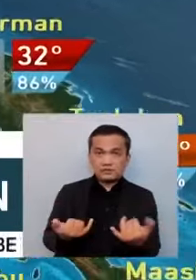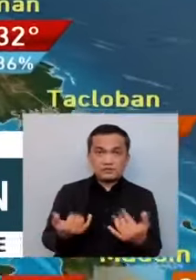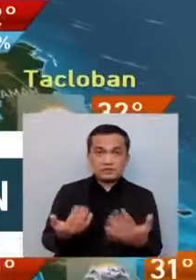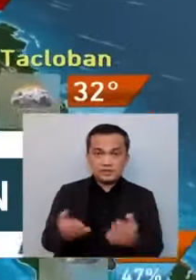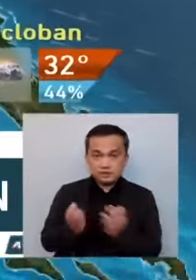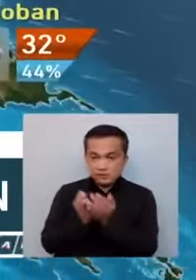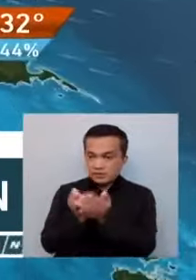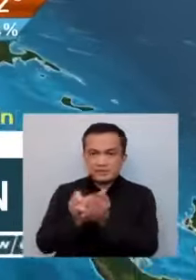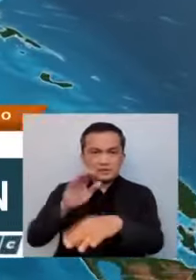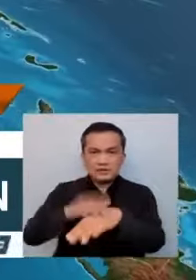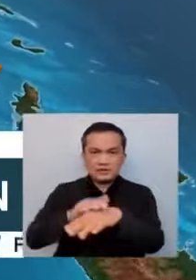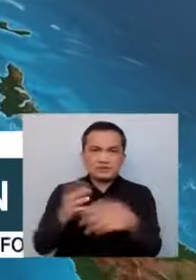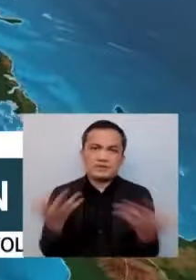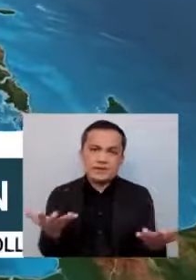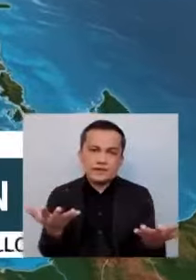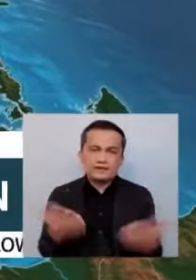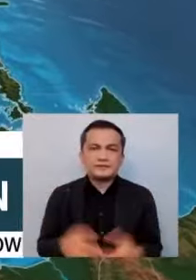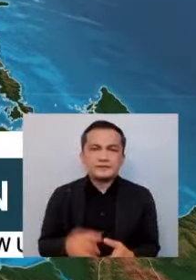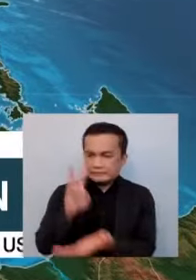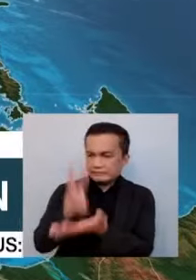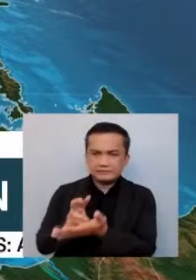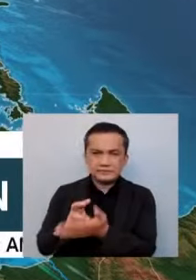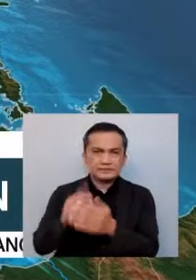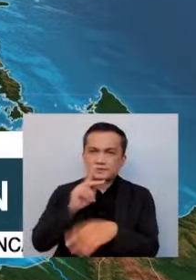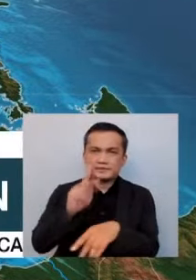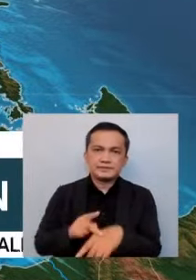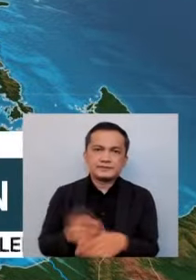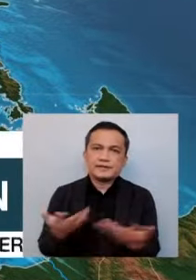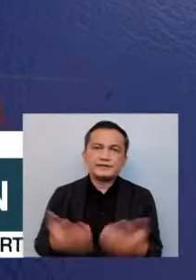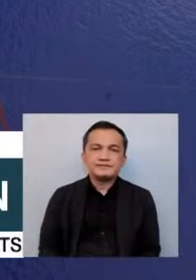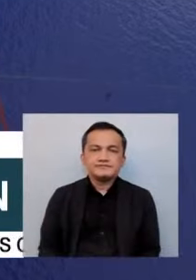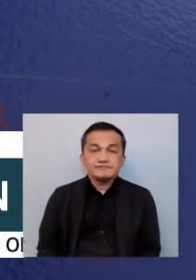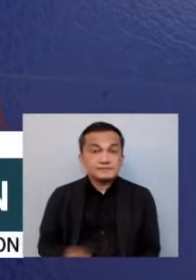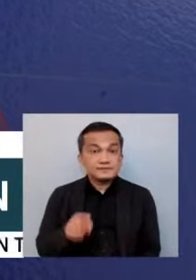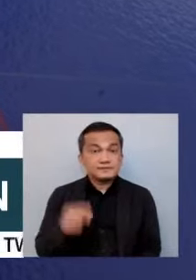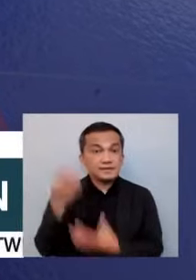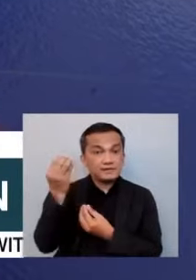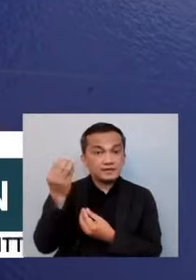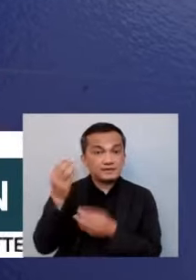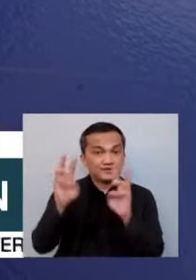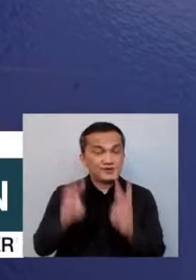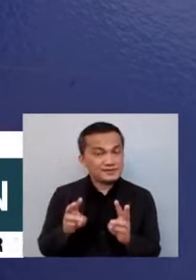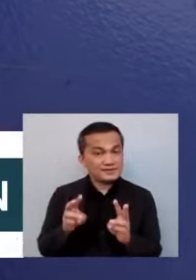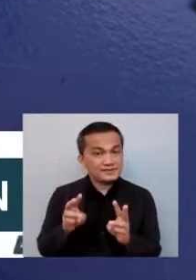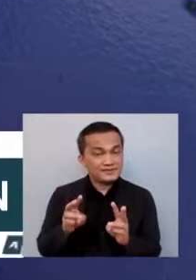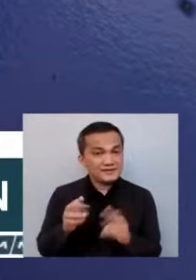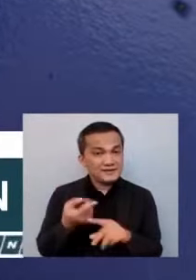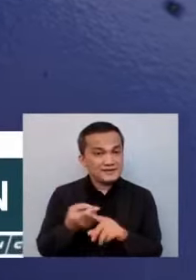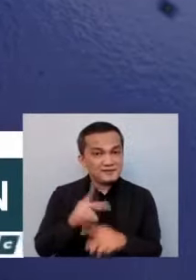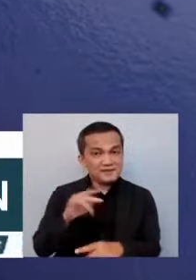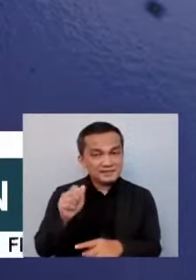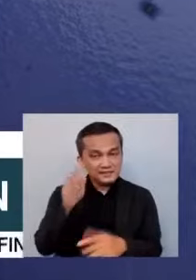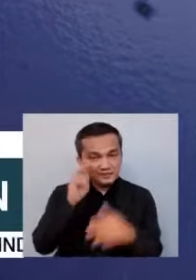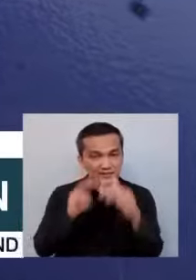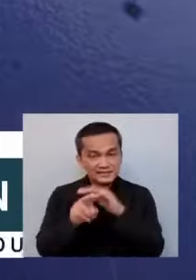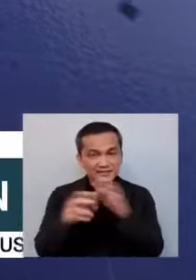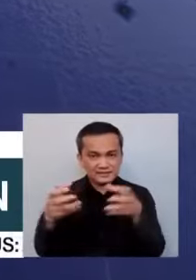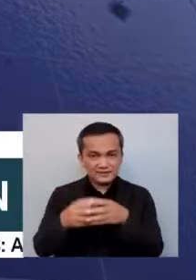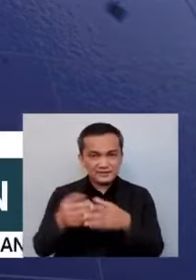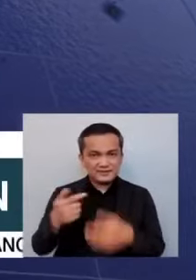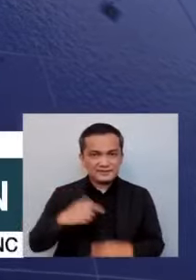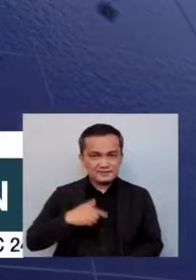any part of our country. And that's the latest for our weather from Bagasa Weather Forecasting Section, Veronica